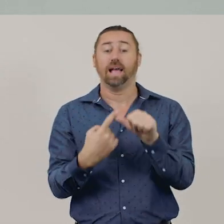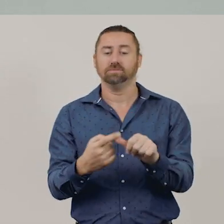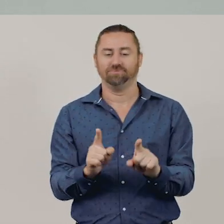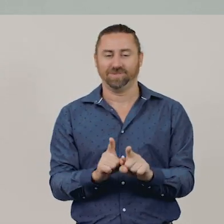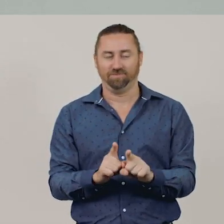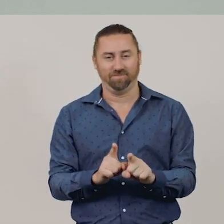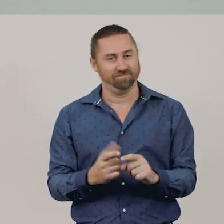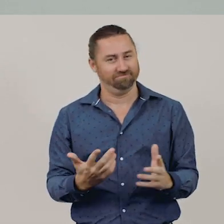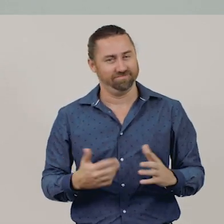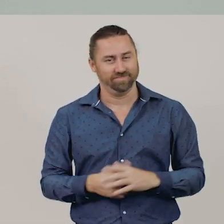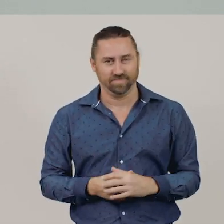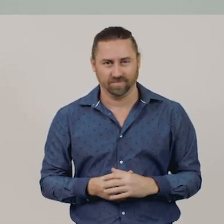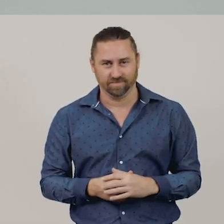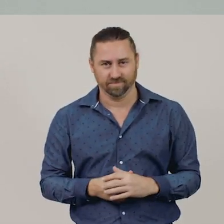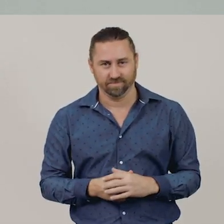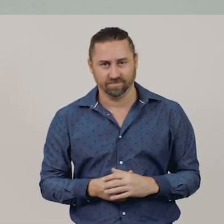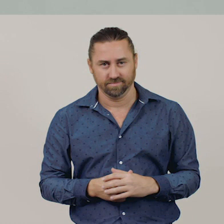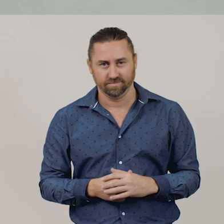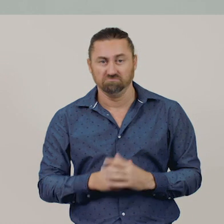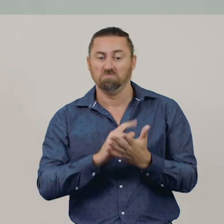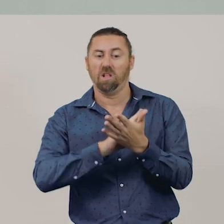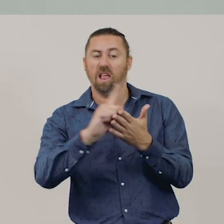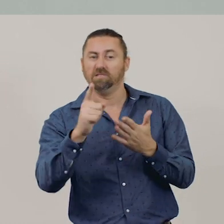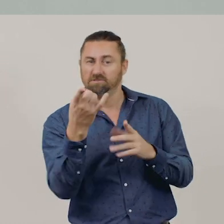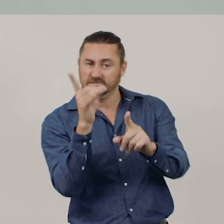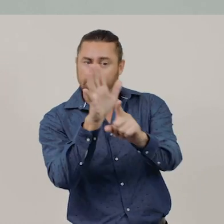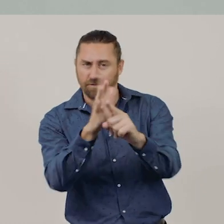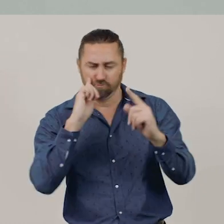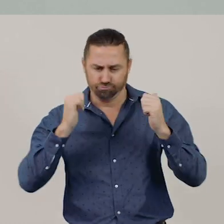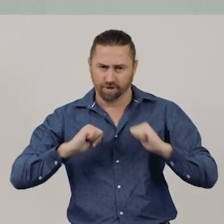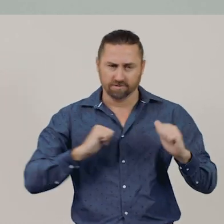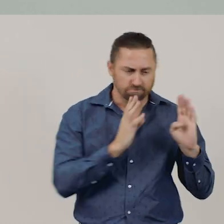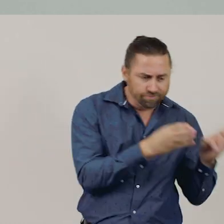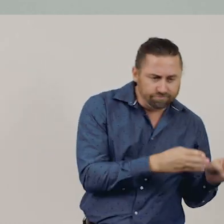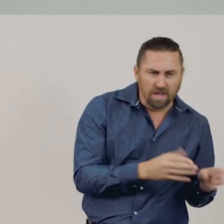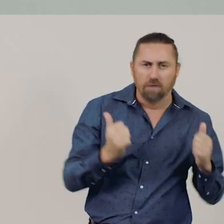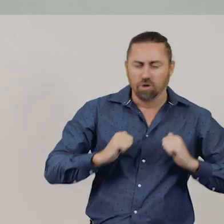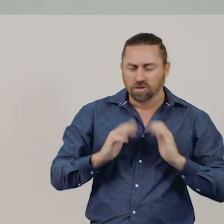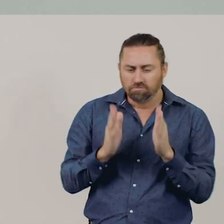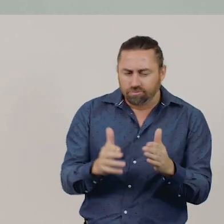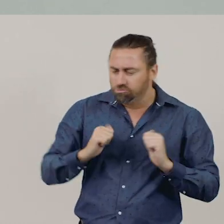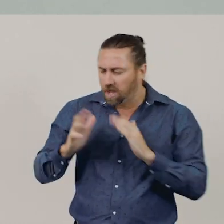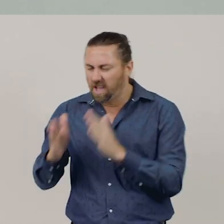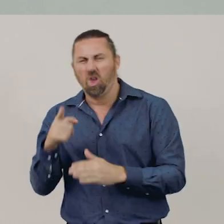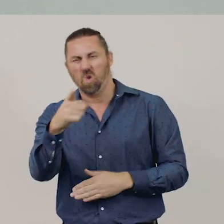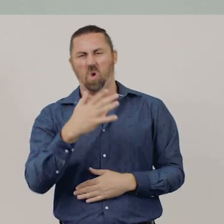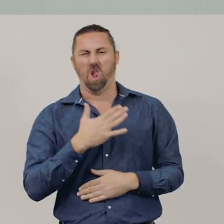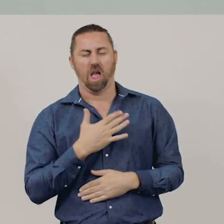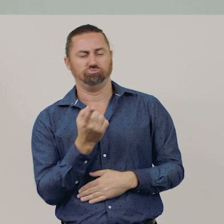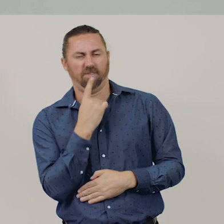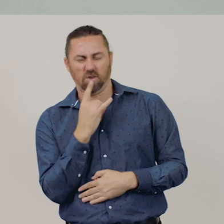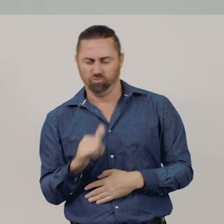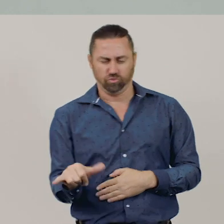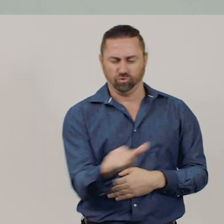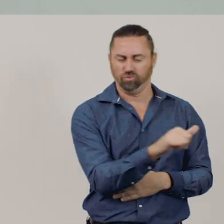in the same answer. Later on, you might like to try each of these strategies to find which one most